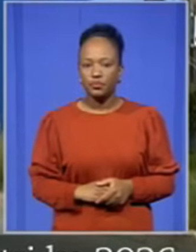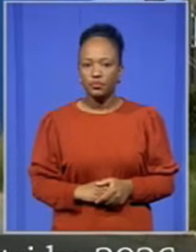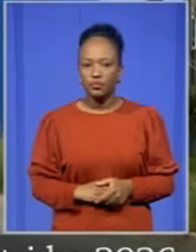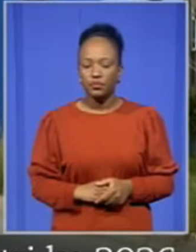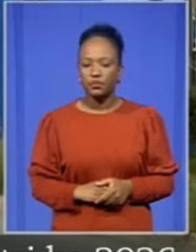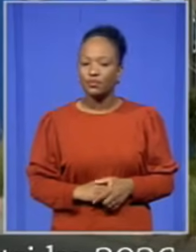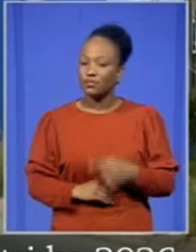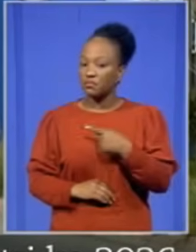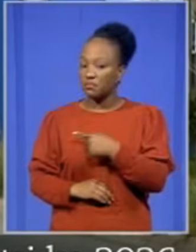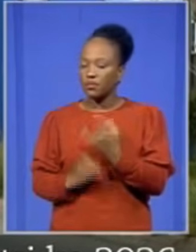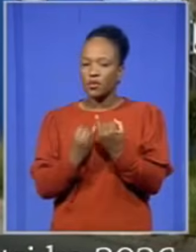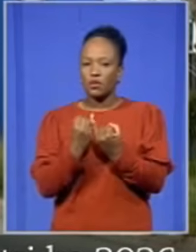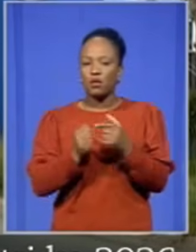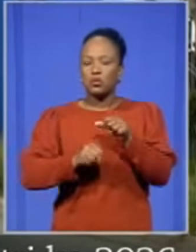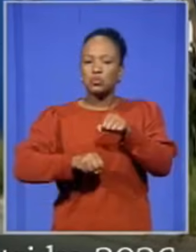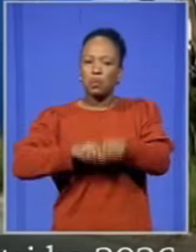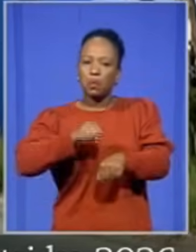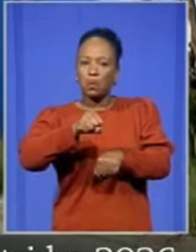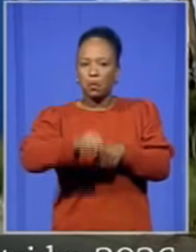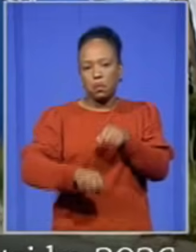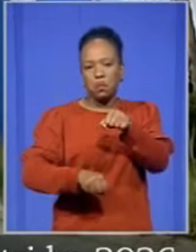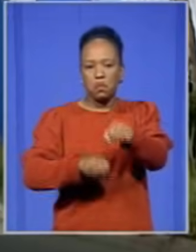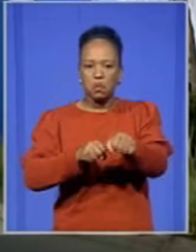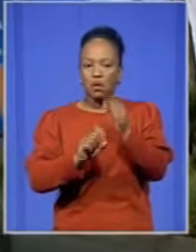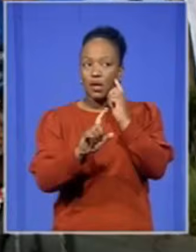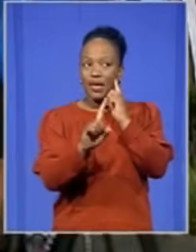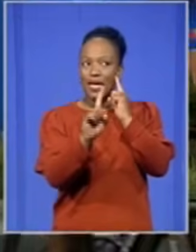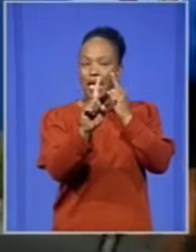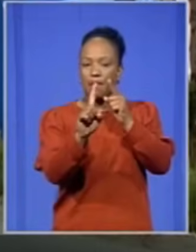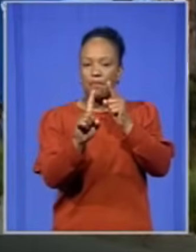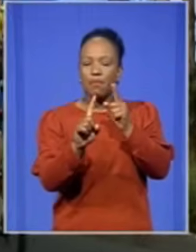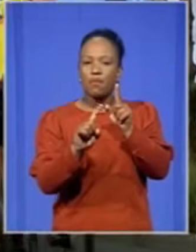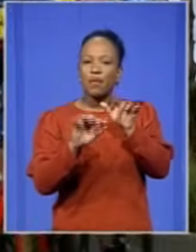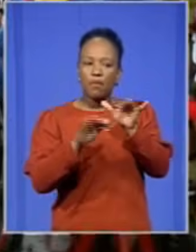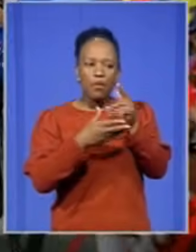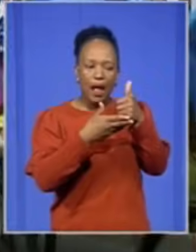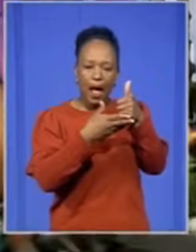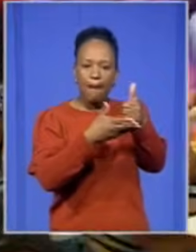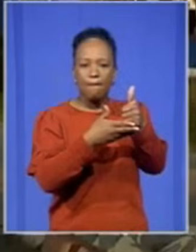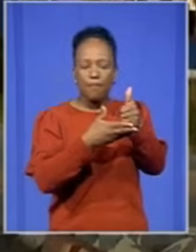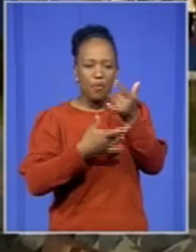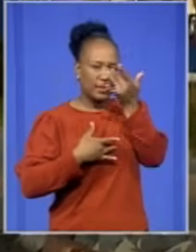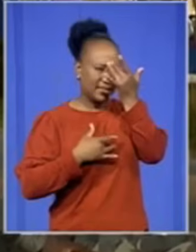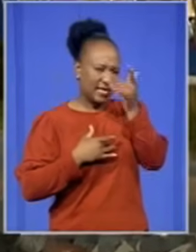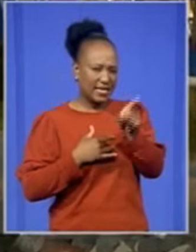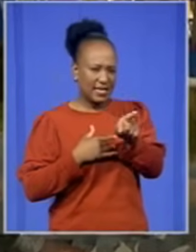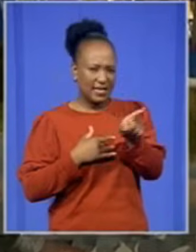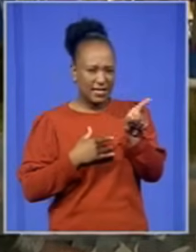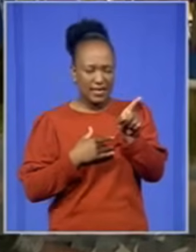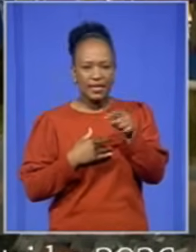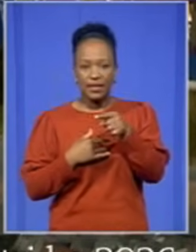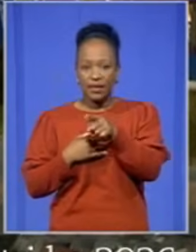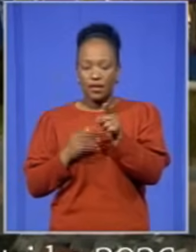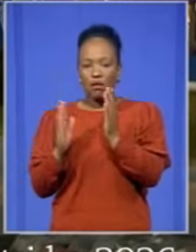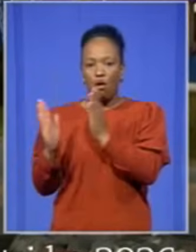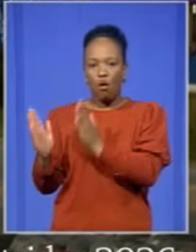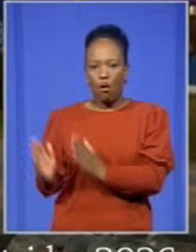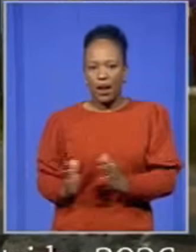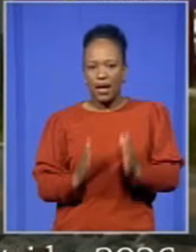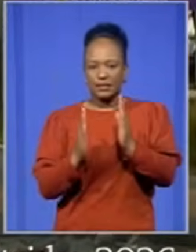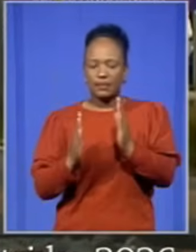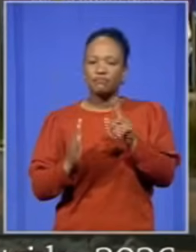Lobilo lwa dibaesekele leo maitlhomo a lone e leng go tlamela tshegetso go bao ba tlhokang thuso. Barulaganyi ba lobelo leno ba dumela fa batho ba tlhoka go rutiwa